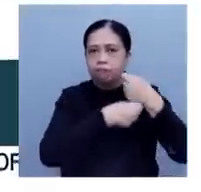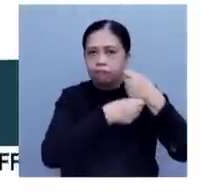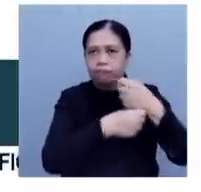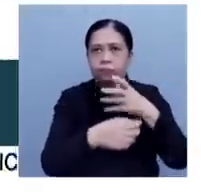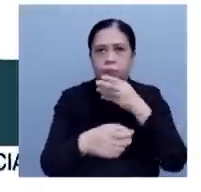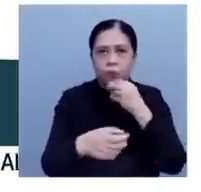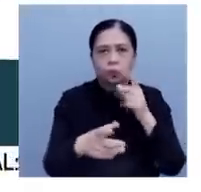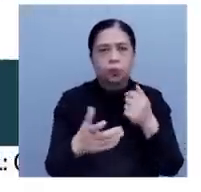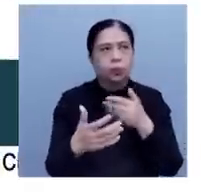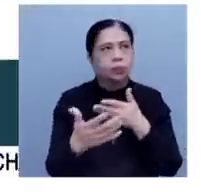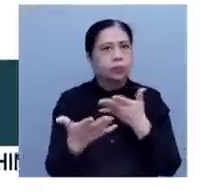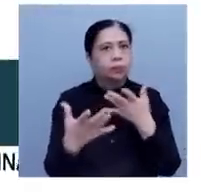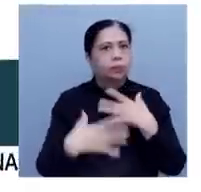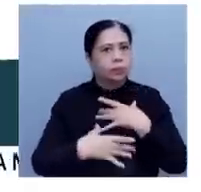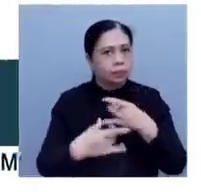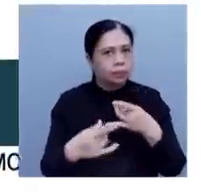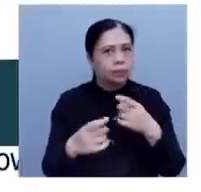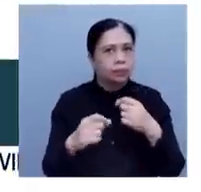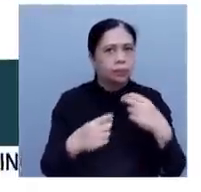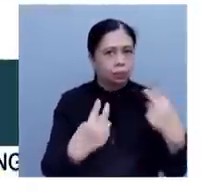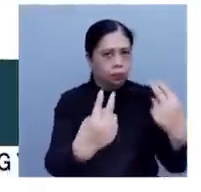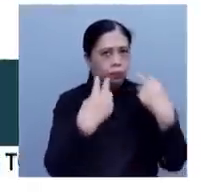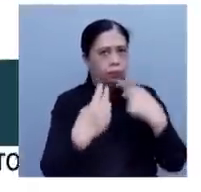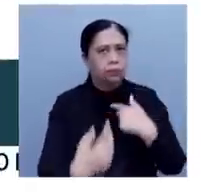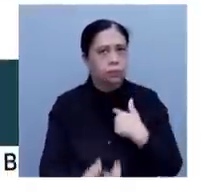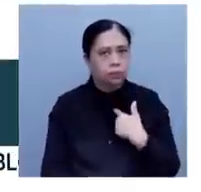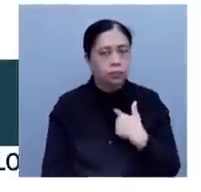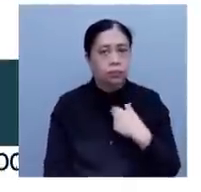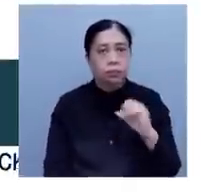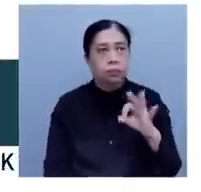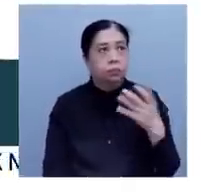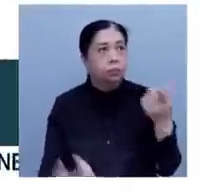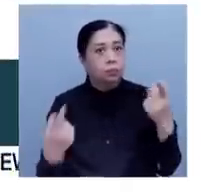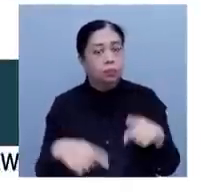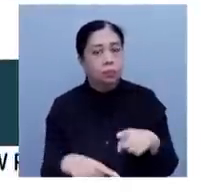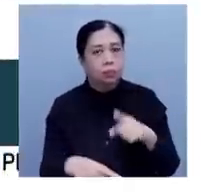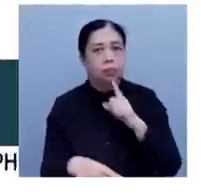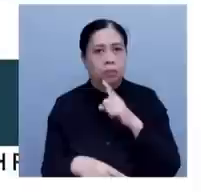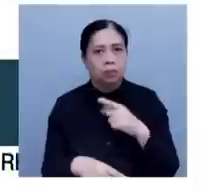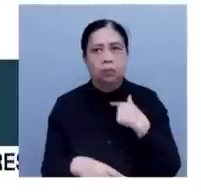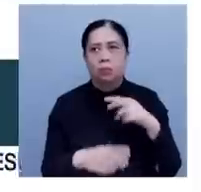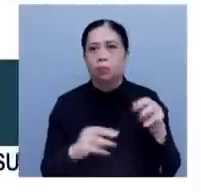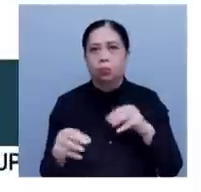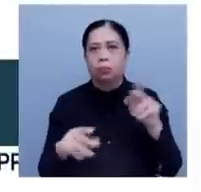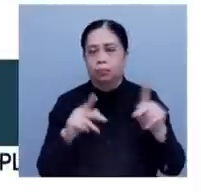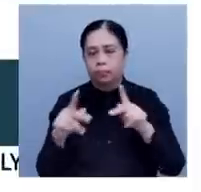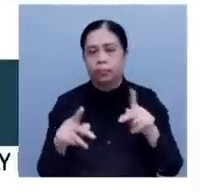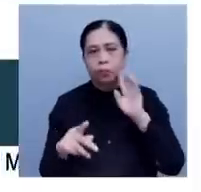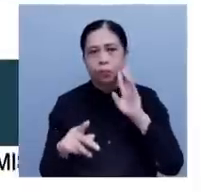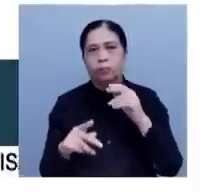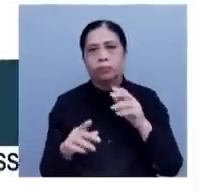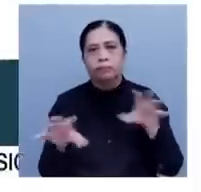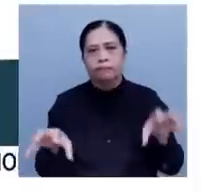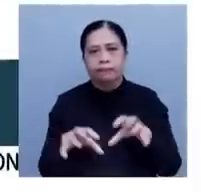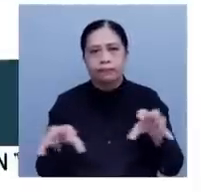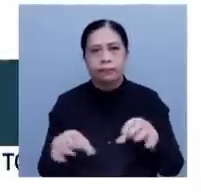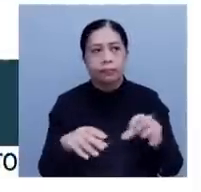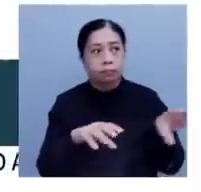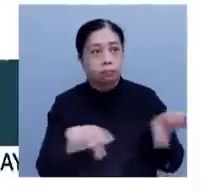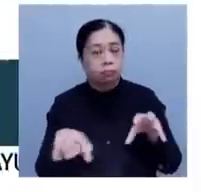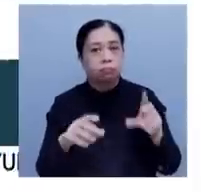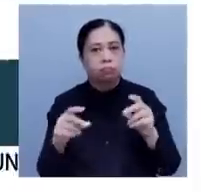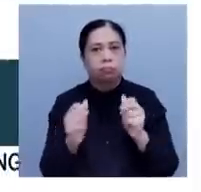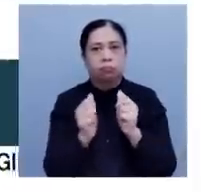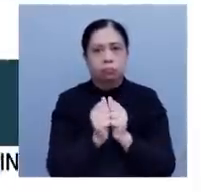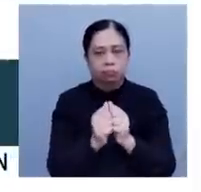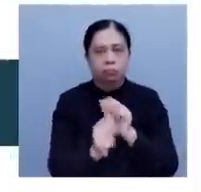are interestedly watching. Kung wala ngang mangyayari, I'm sure gagalaw ang taong bayan. And paggalaw ng taong bayan, kasama